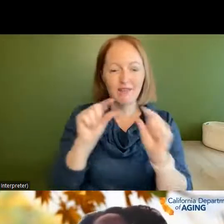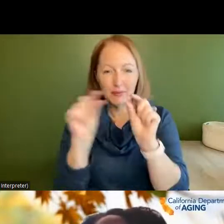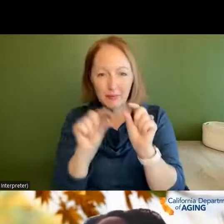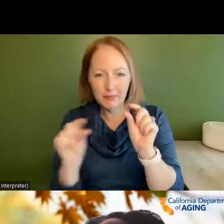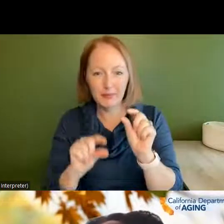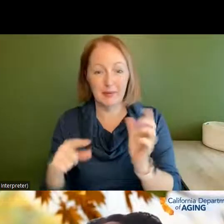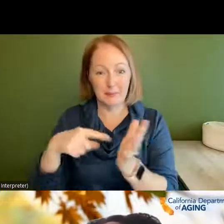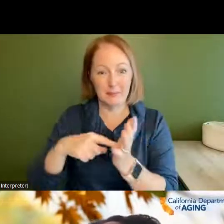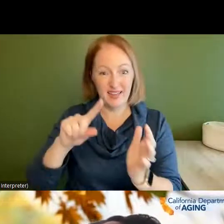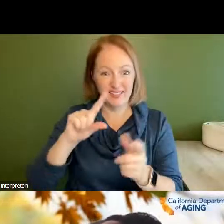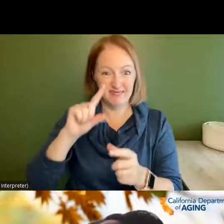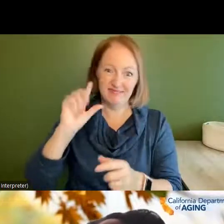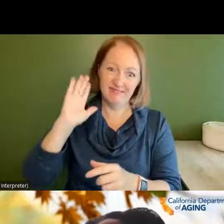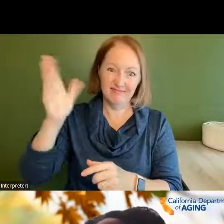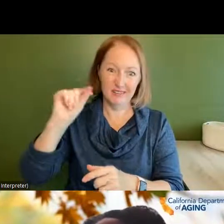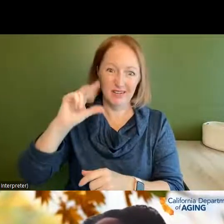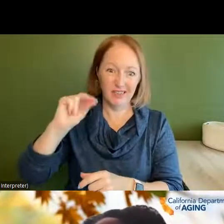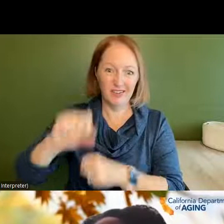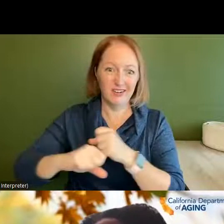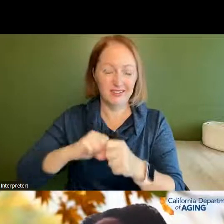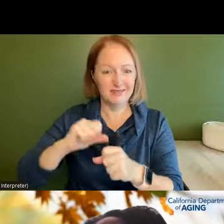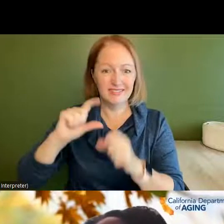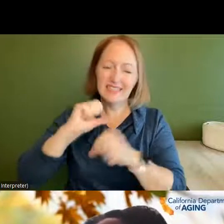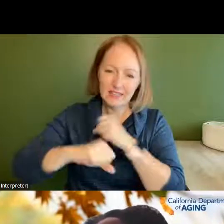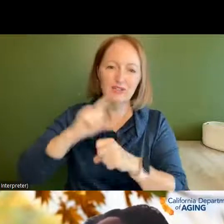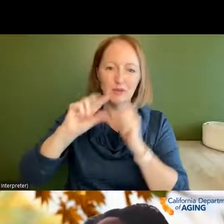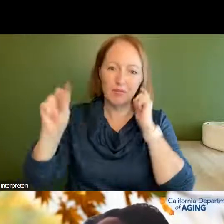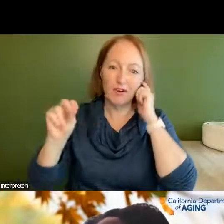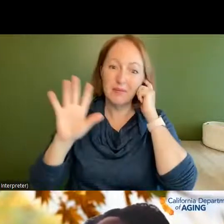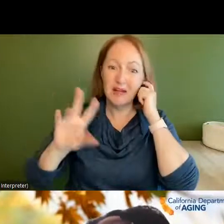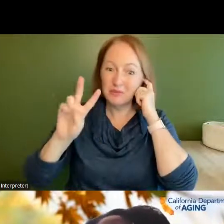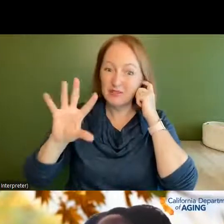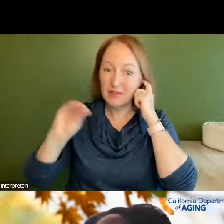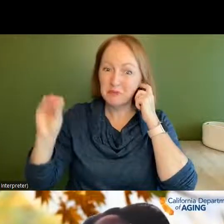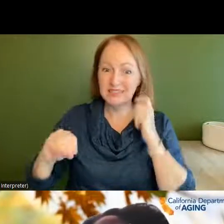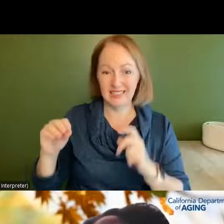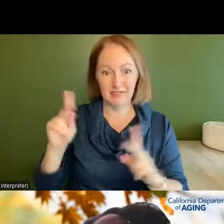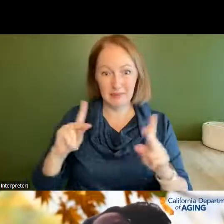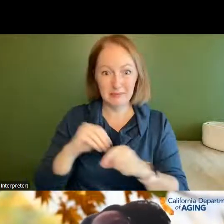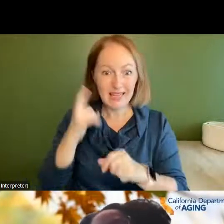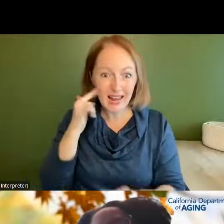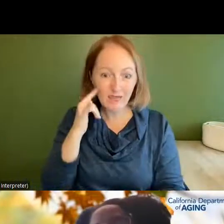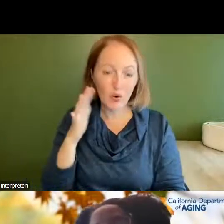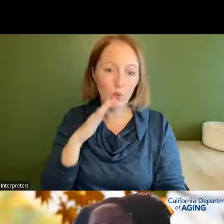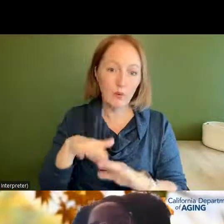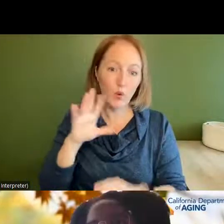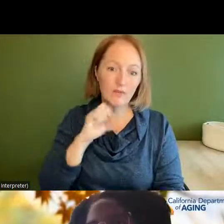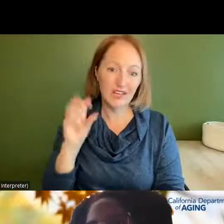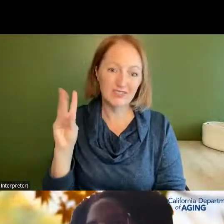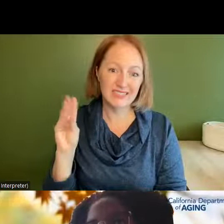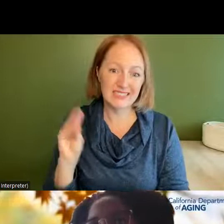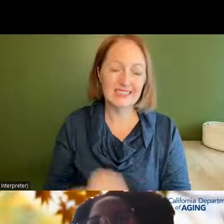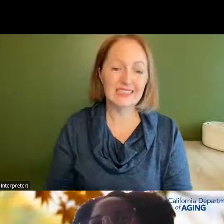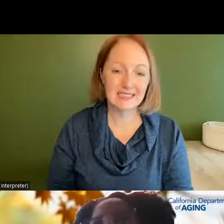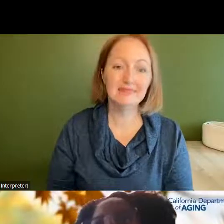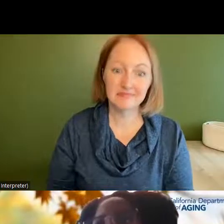by 2030, about 25% of the population in California will be over the age of